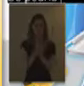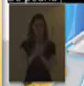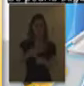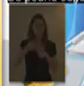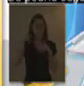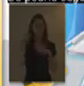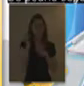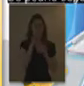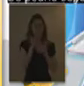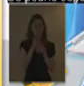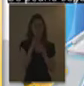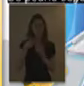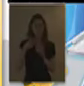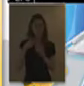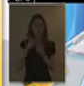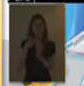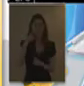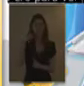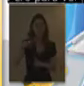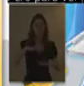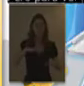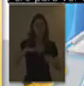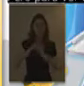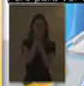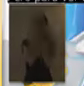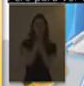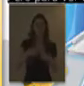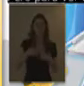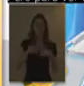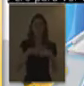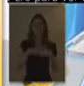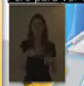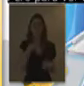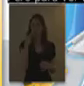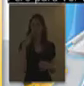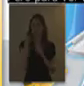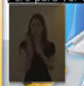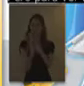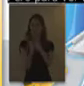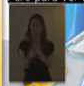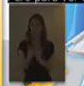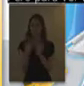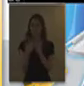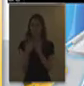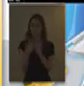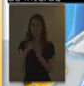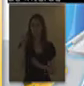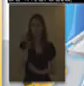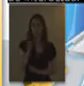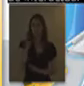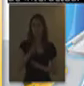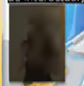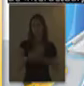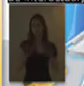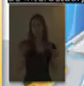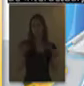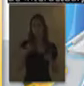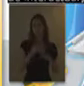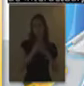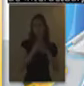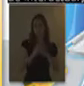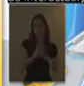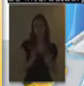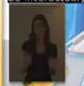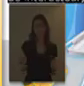sorry. But basically it's all about understanding the dynamics and the way of interacting to look at whether it's interesting or not,